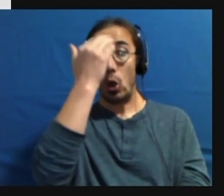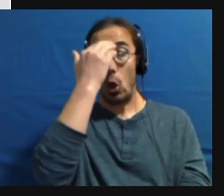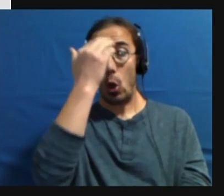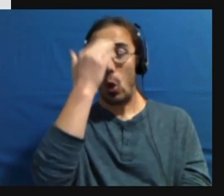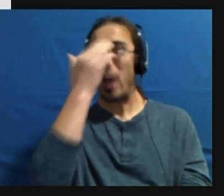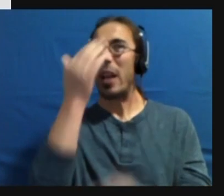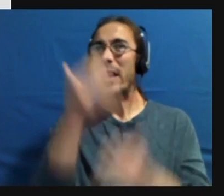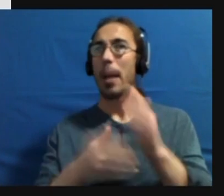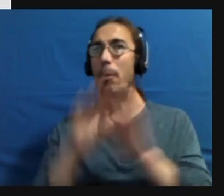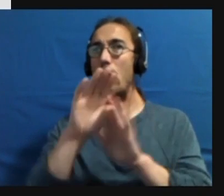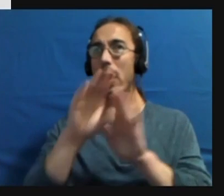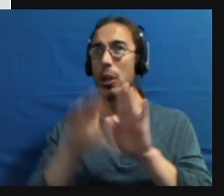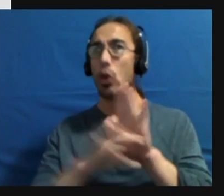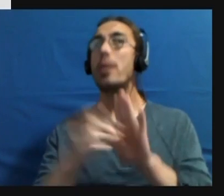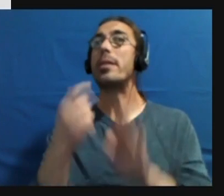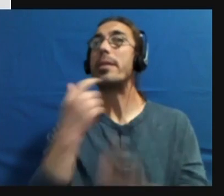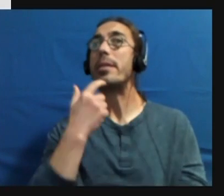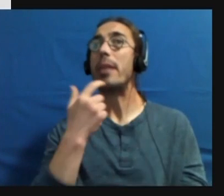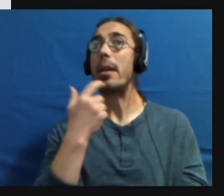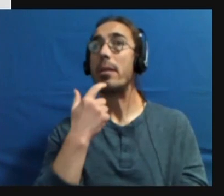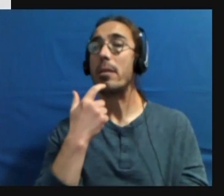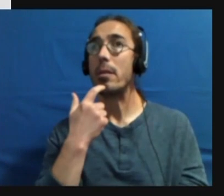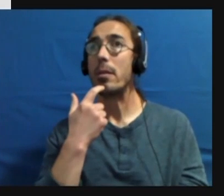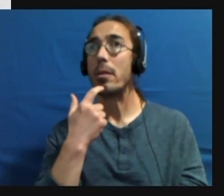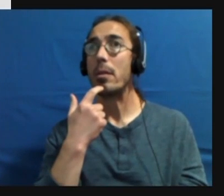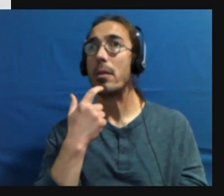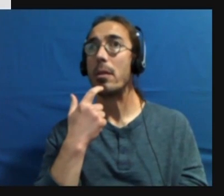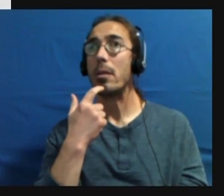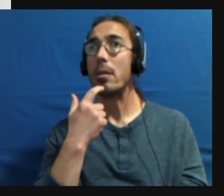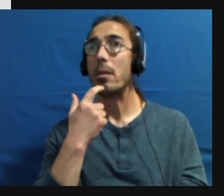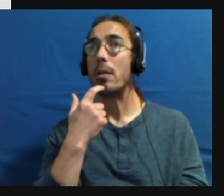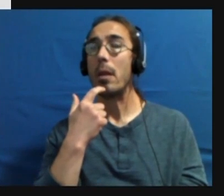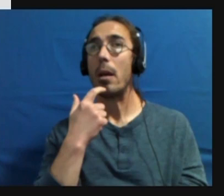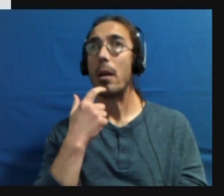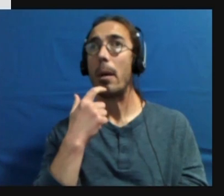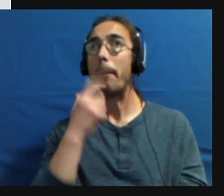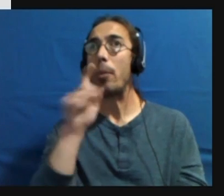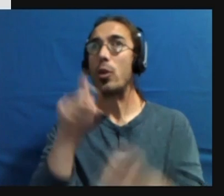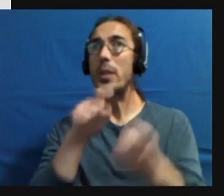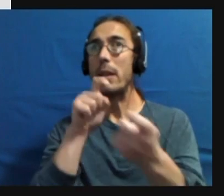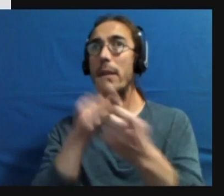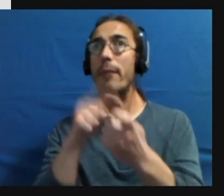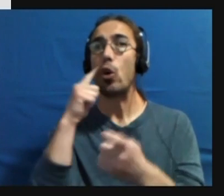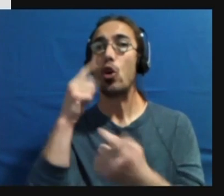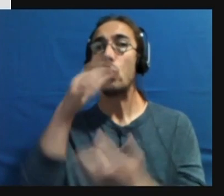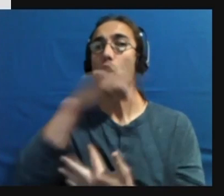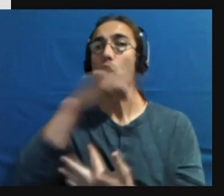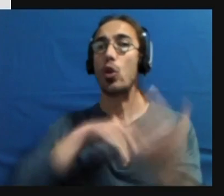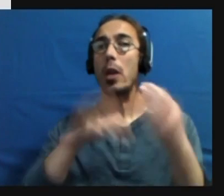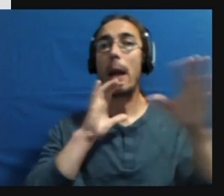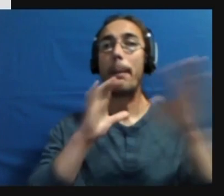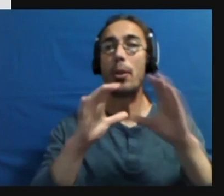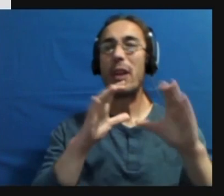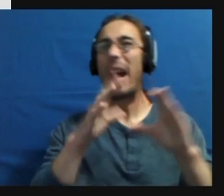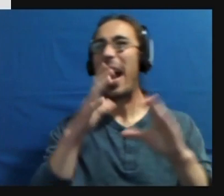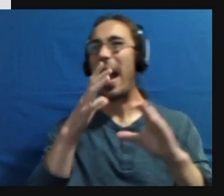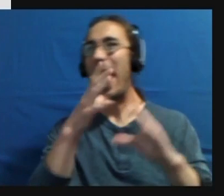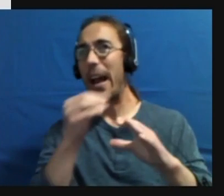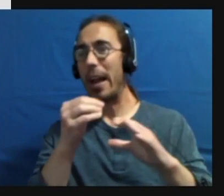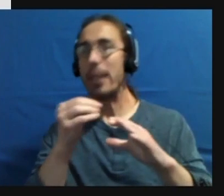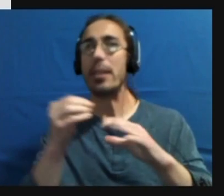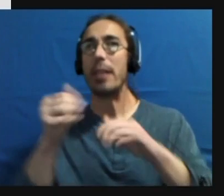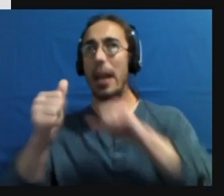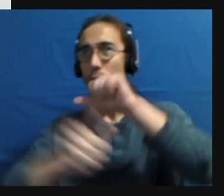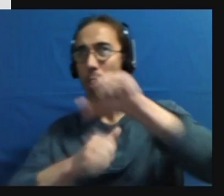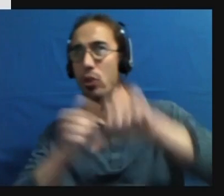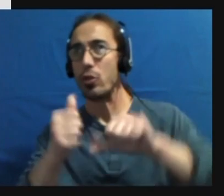criteria says that it's a persistent deficits in social communication and social interaction. And we will